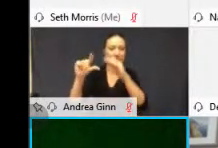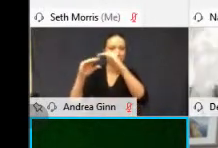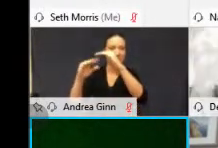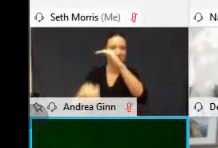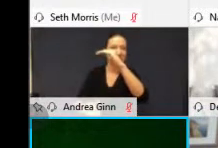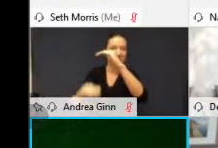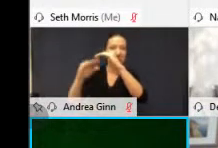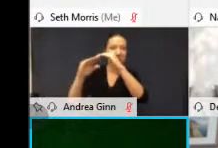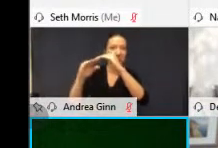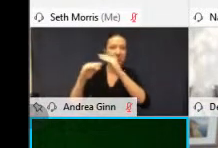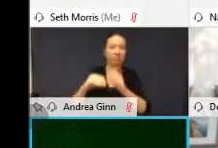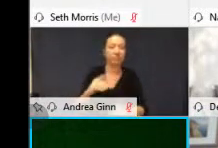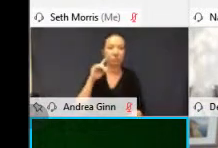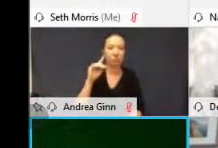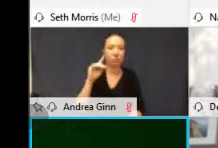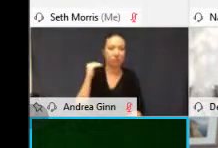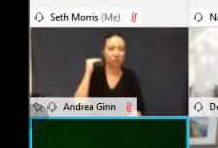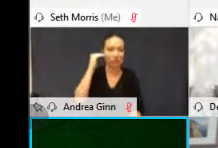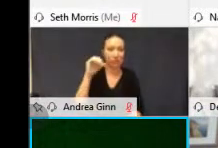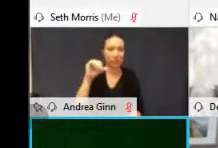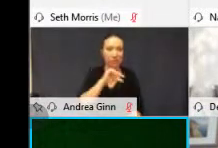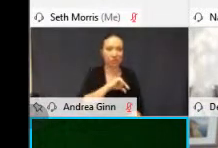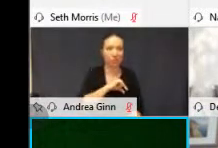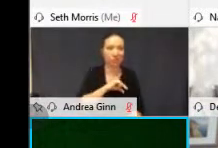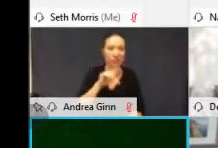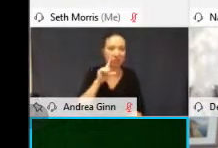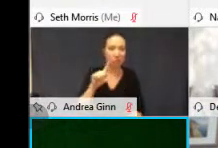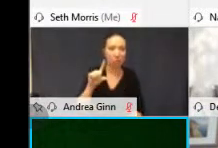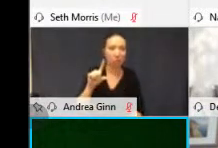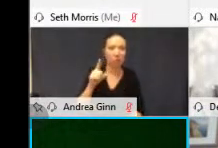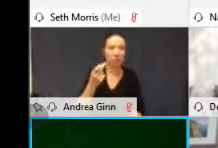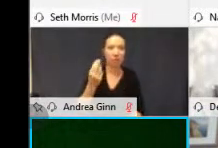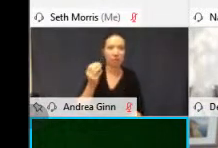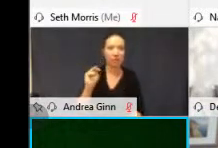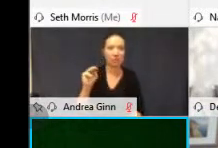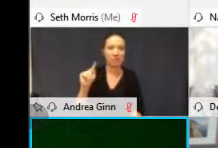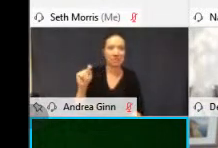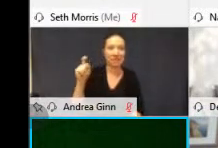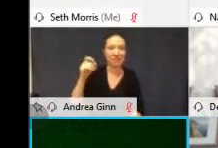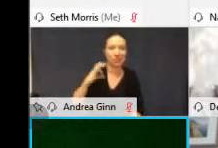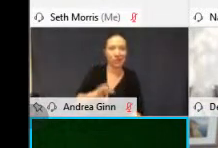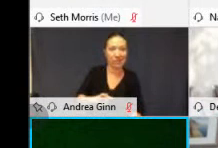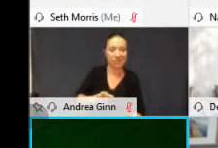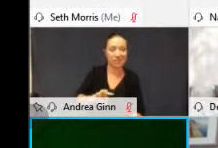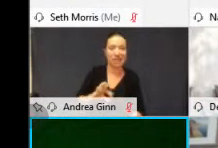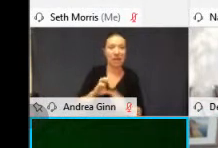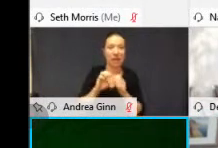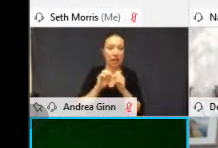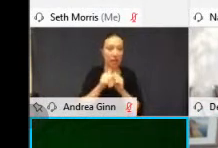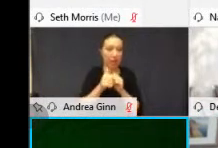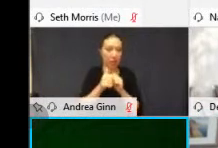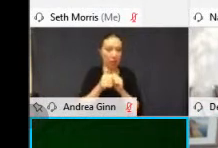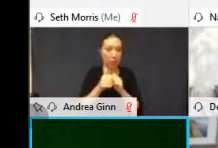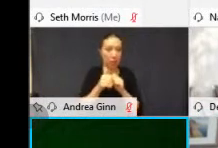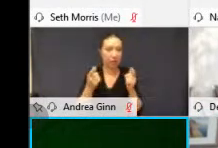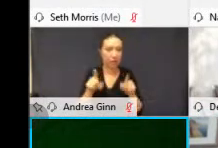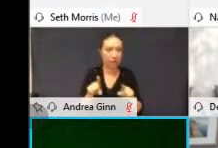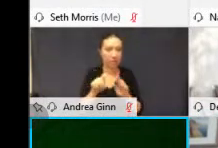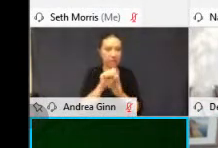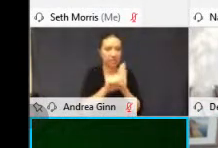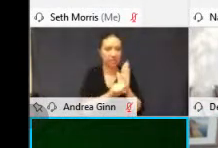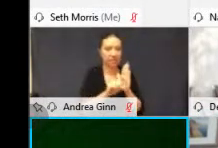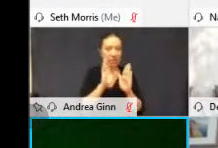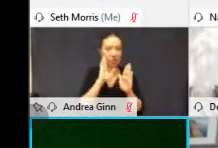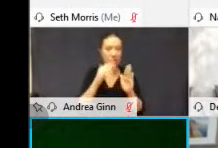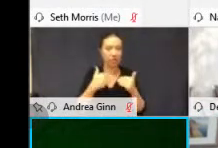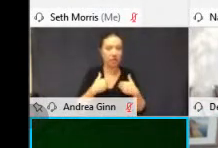are eligible for premium tax credits in the marketplace. To do this, the state would contract with private managed